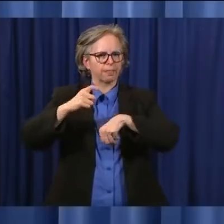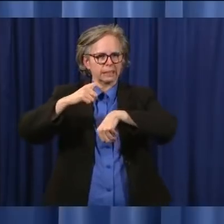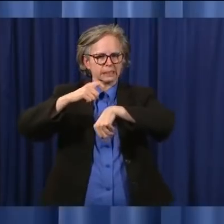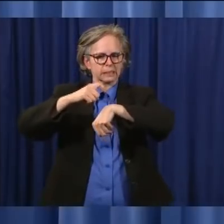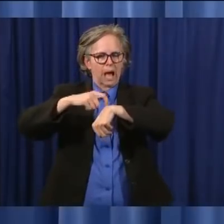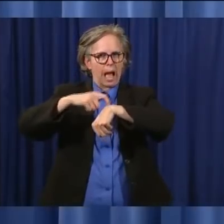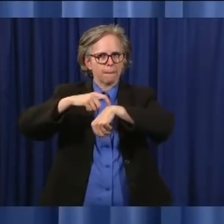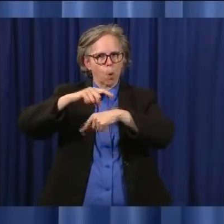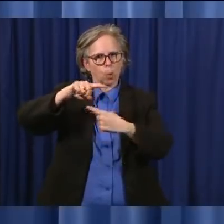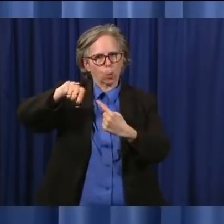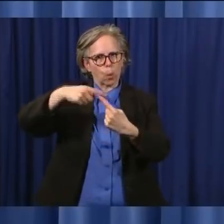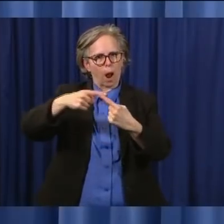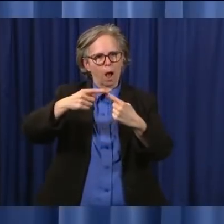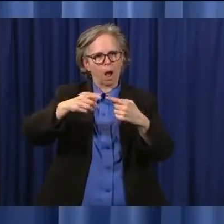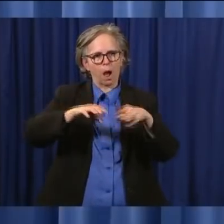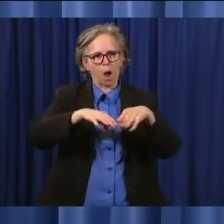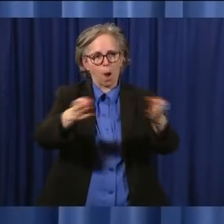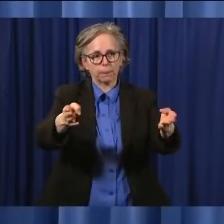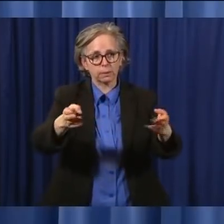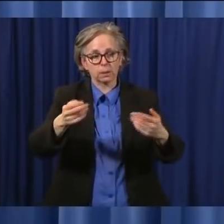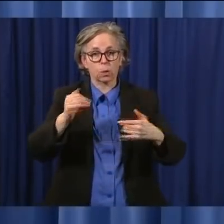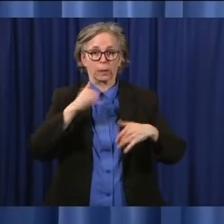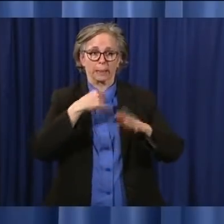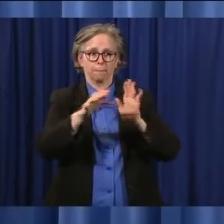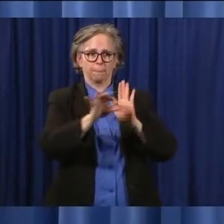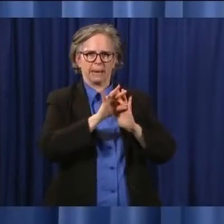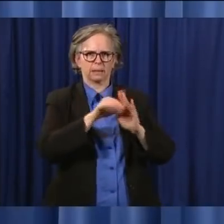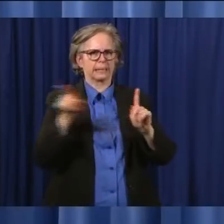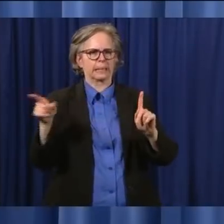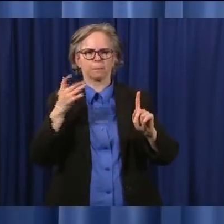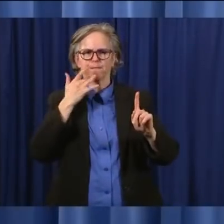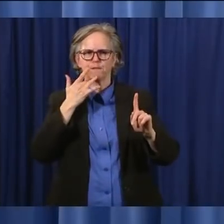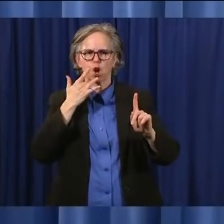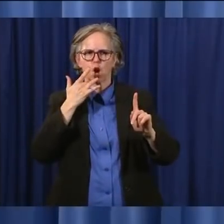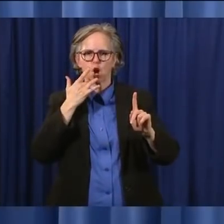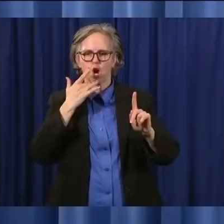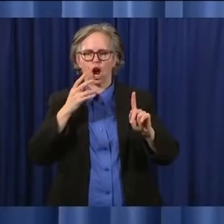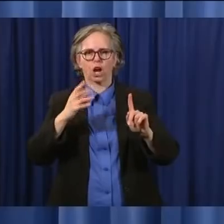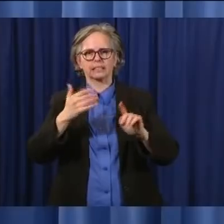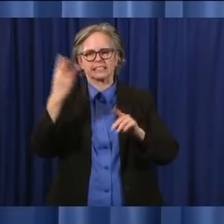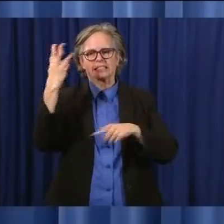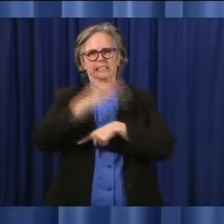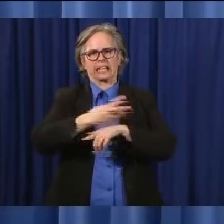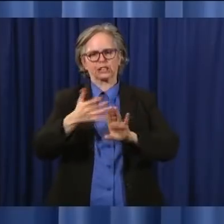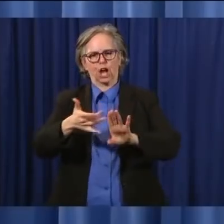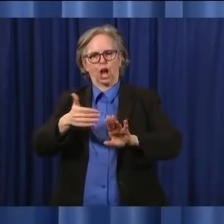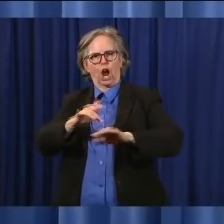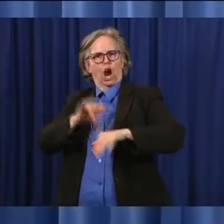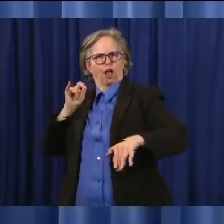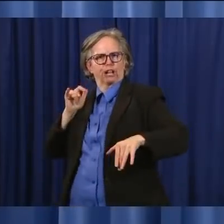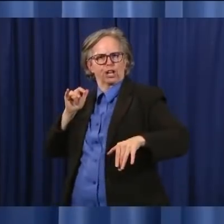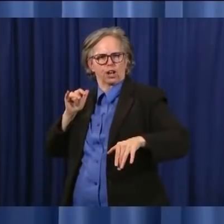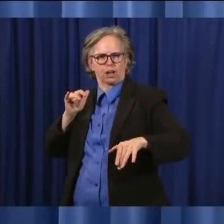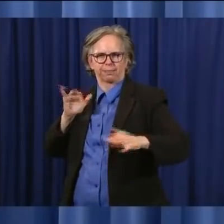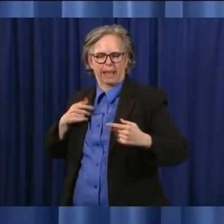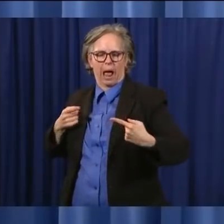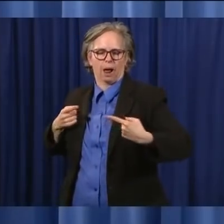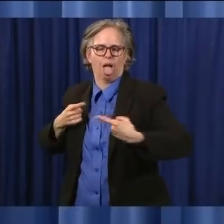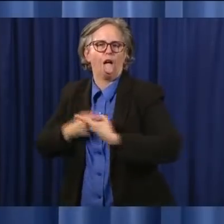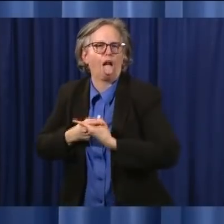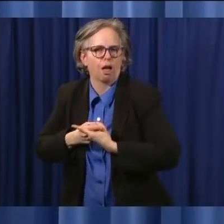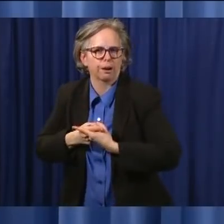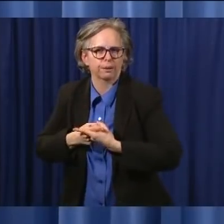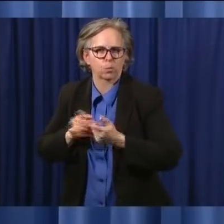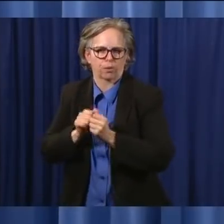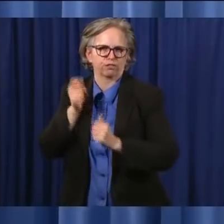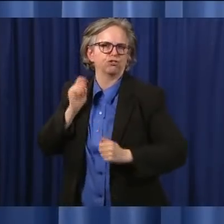days earlier than we thought they should open. And what we've been trying to do is to kind of layer these in,